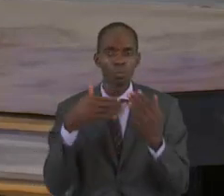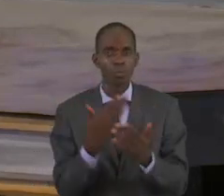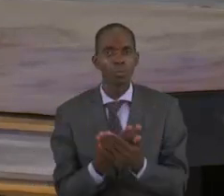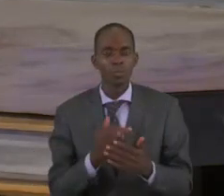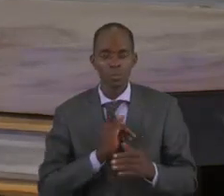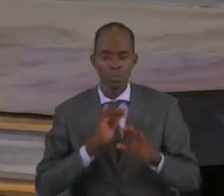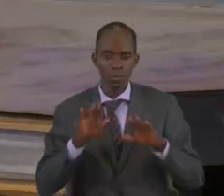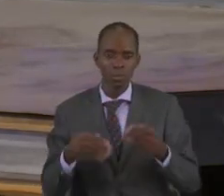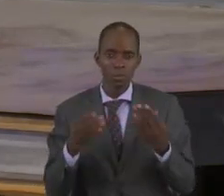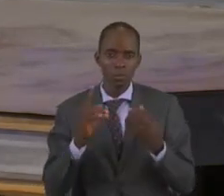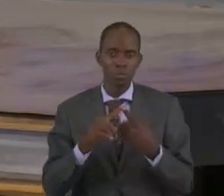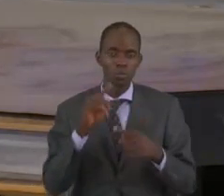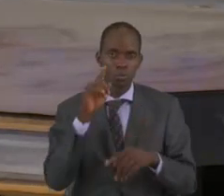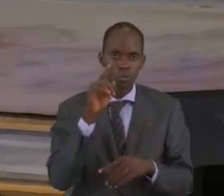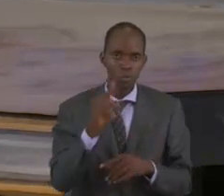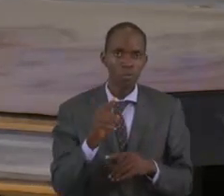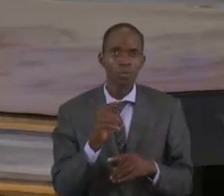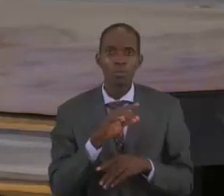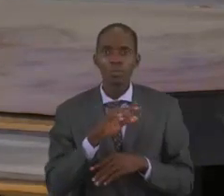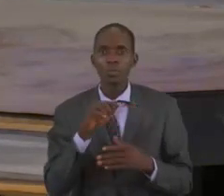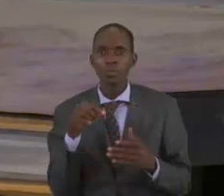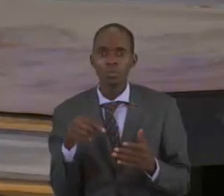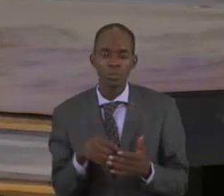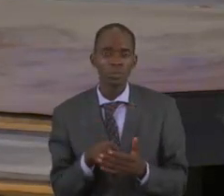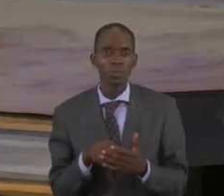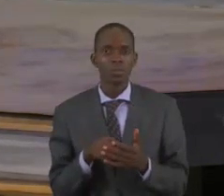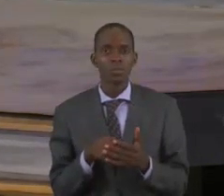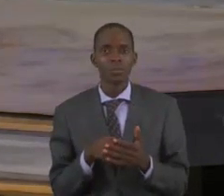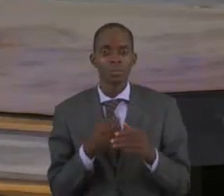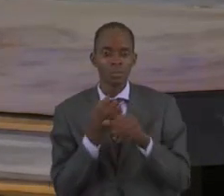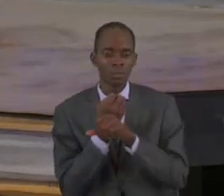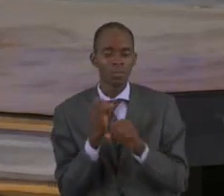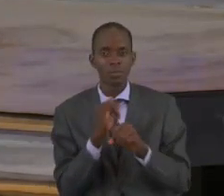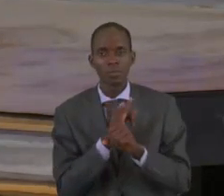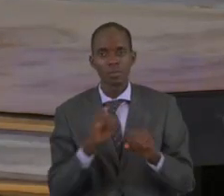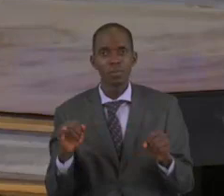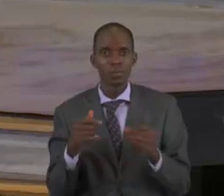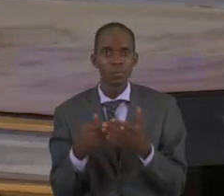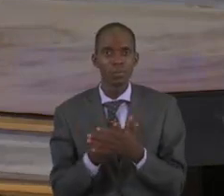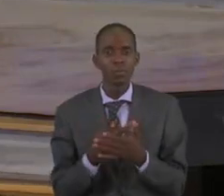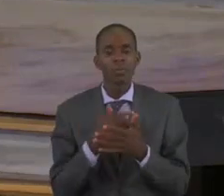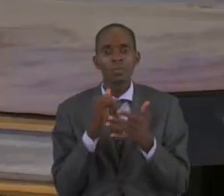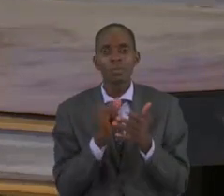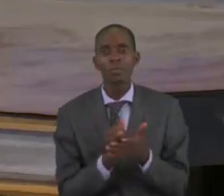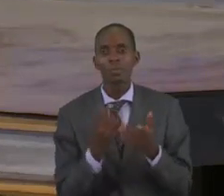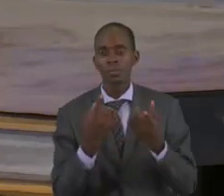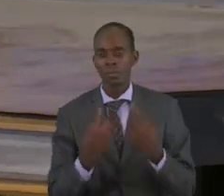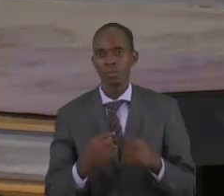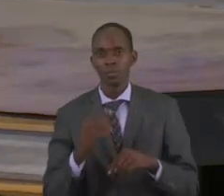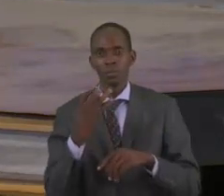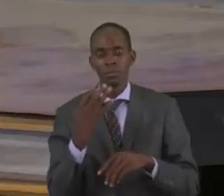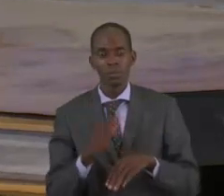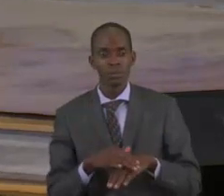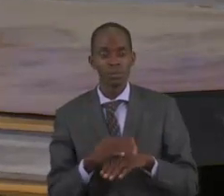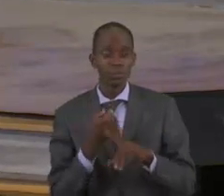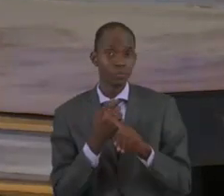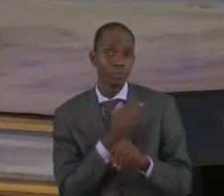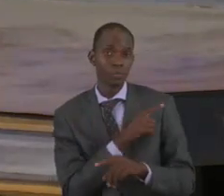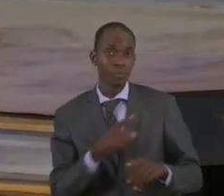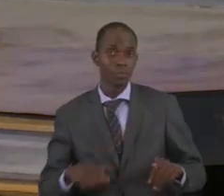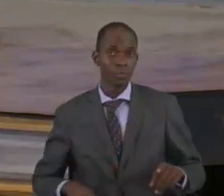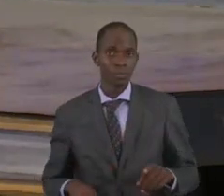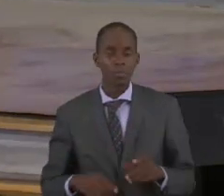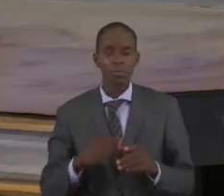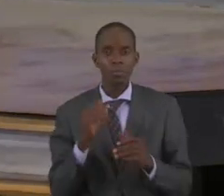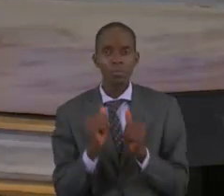I delivered unto you this saving gospel that came from the Lord. It says, with